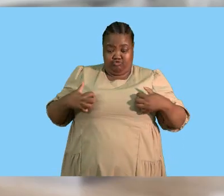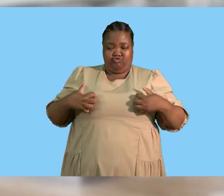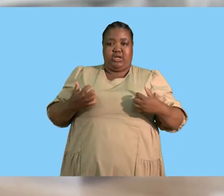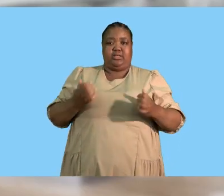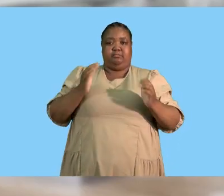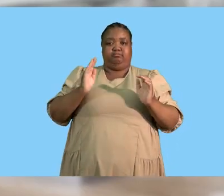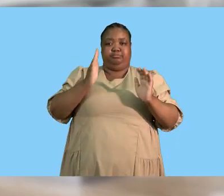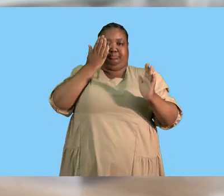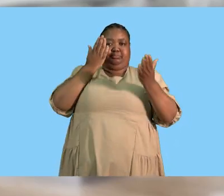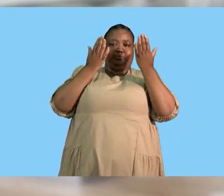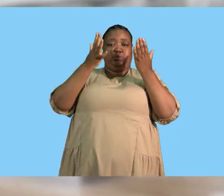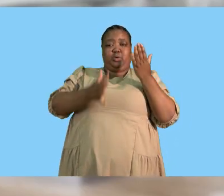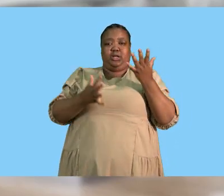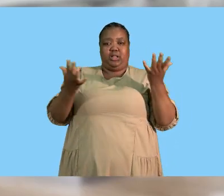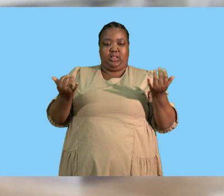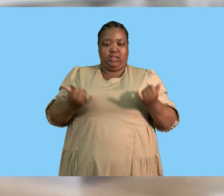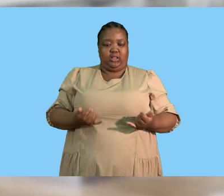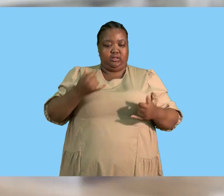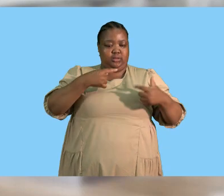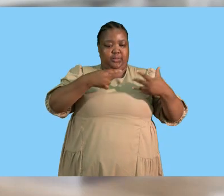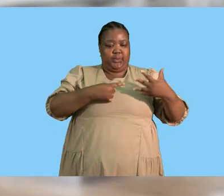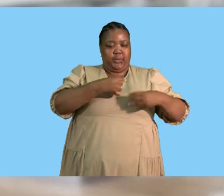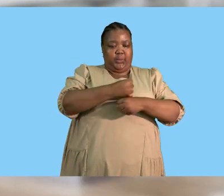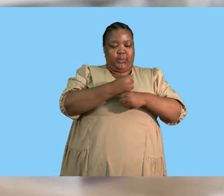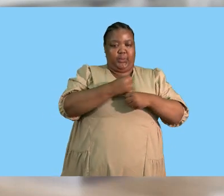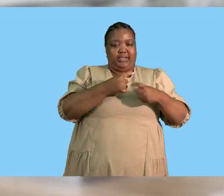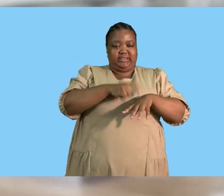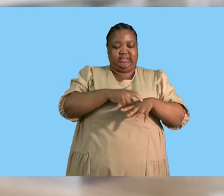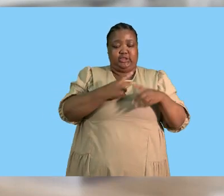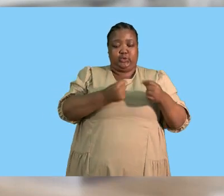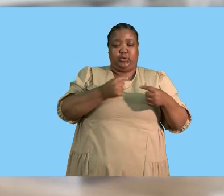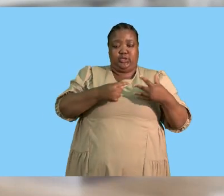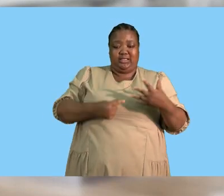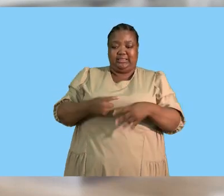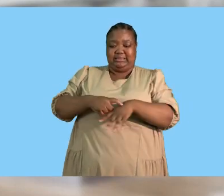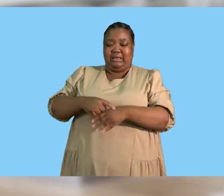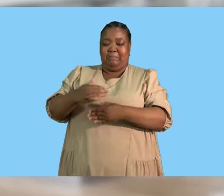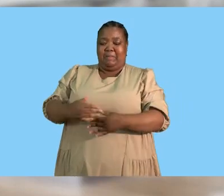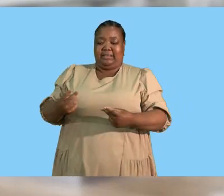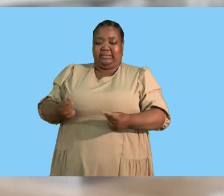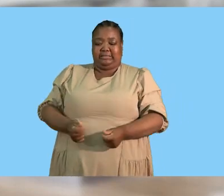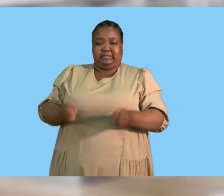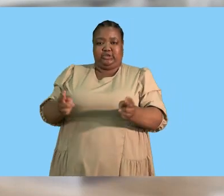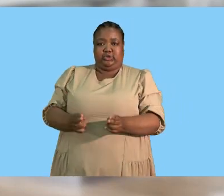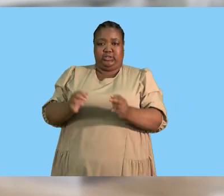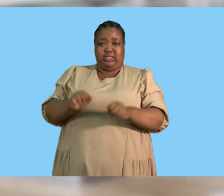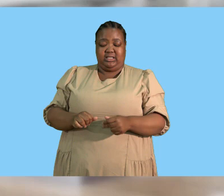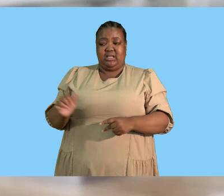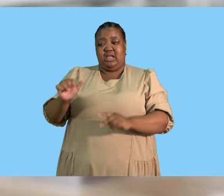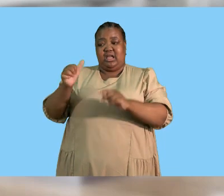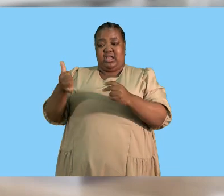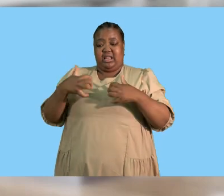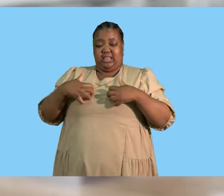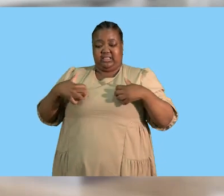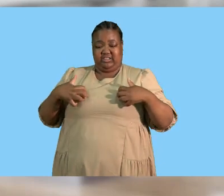at the possibilities of not being able to finish that task on time. Now, there are other causes of stress, but